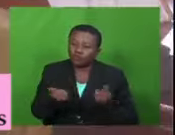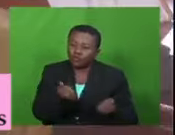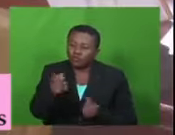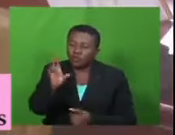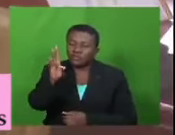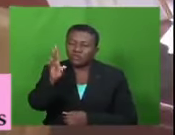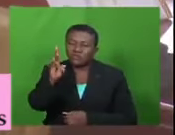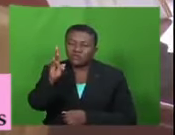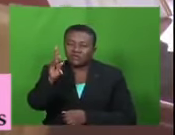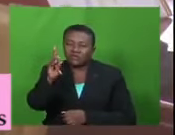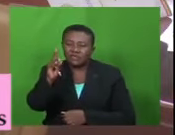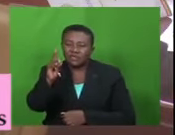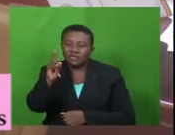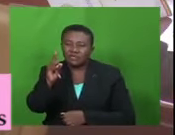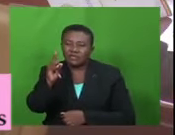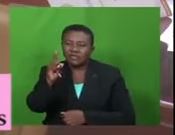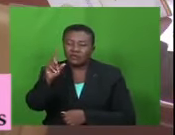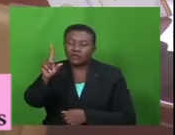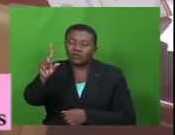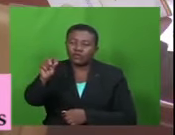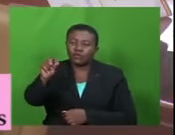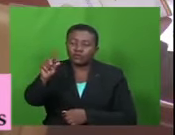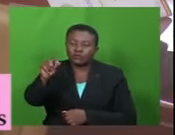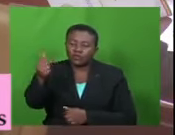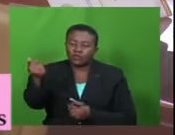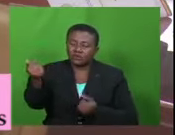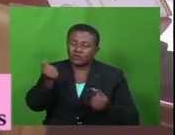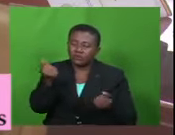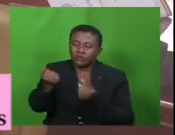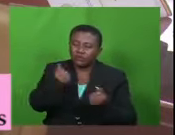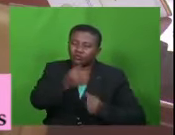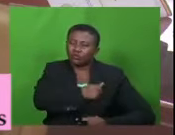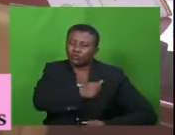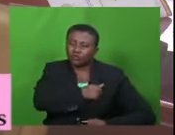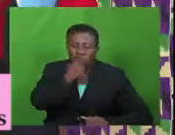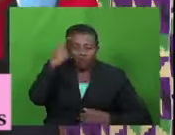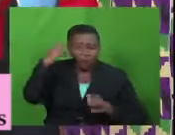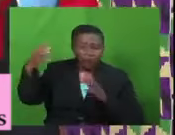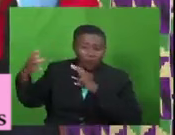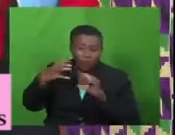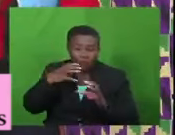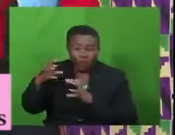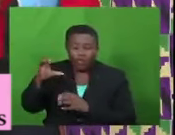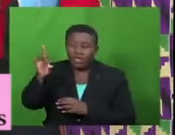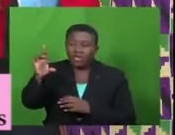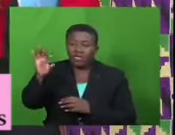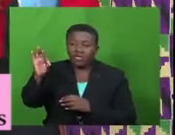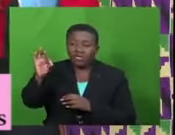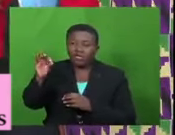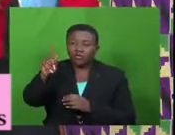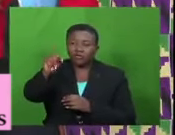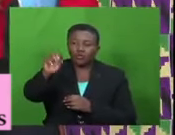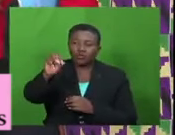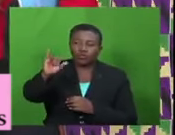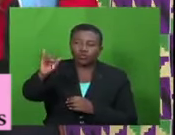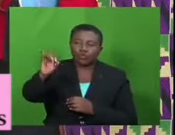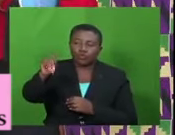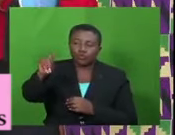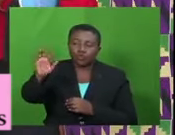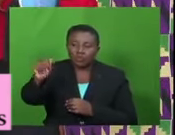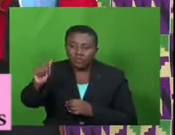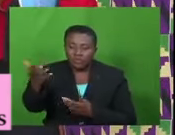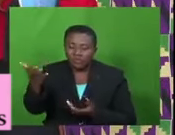carrying vehicles, 20 armored vehicles, 85 assorted Toyota vehicles, 50